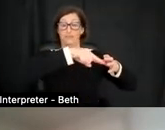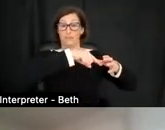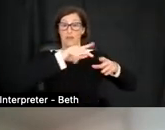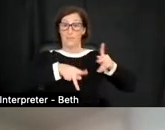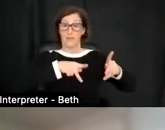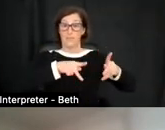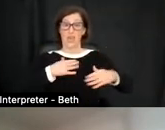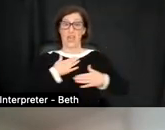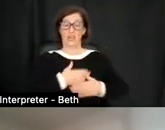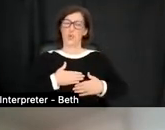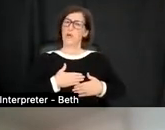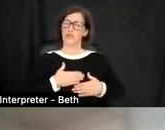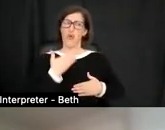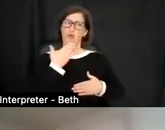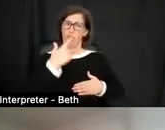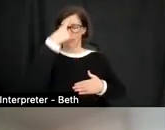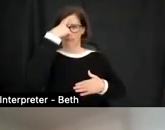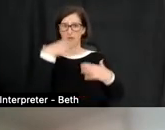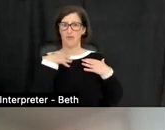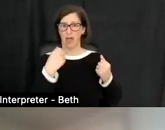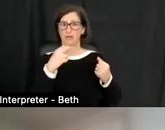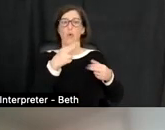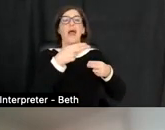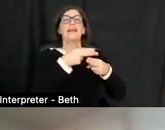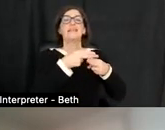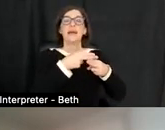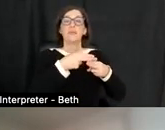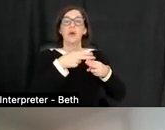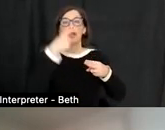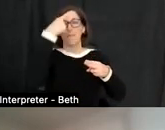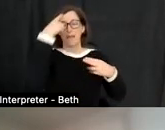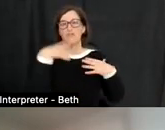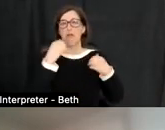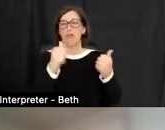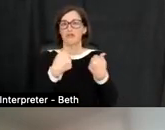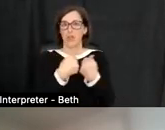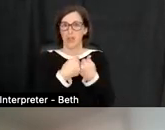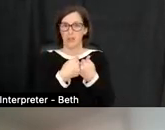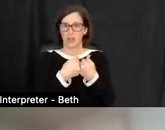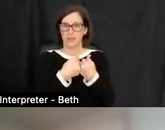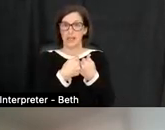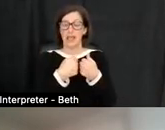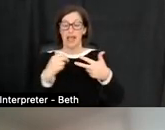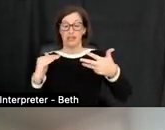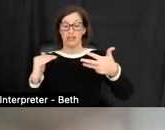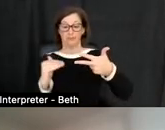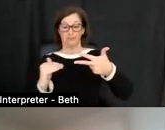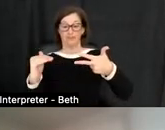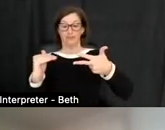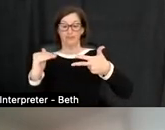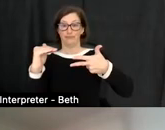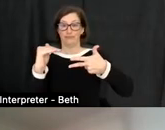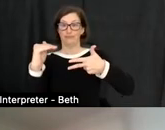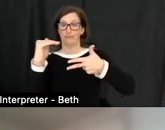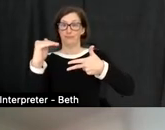enjoys good mental health or temporary mental health challenges. As you move up the steps, you have